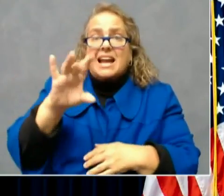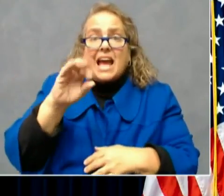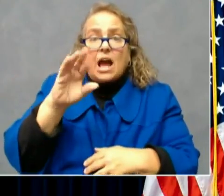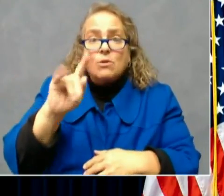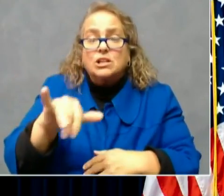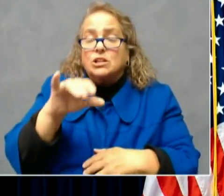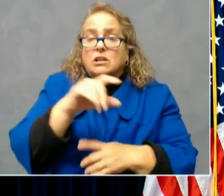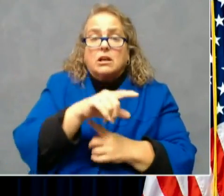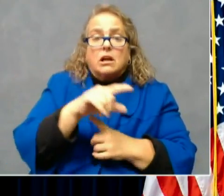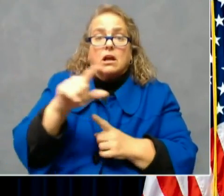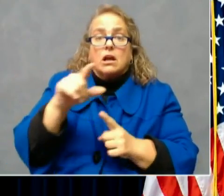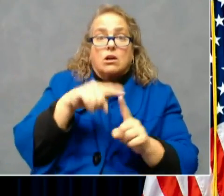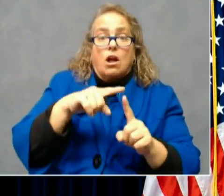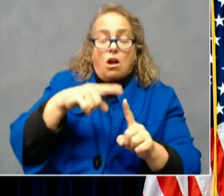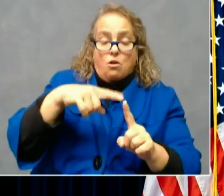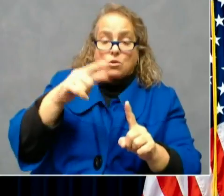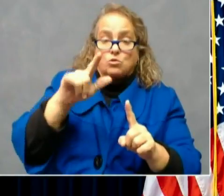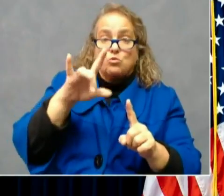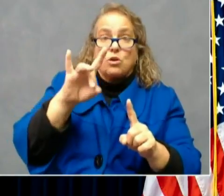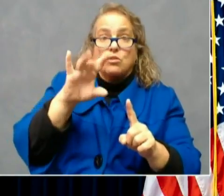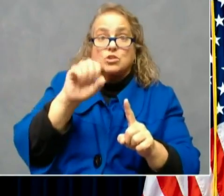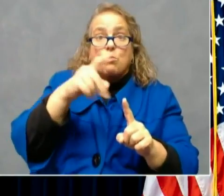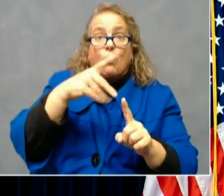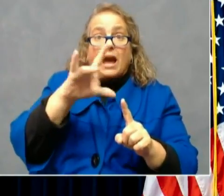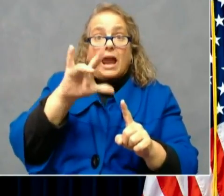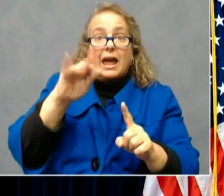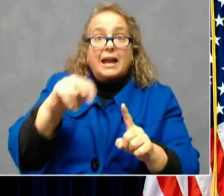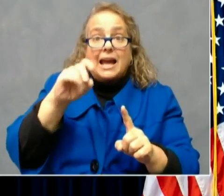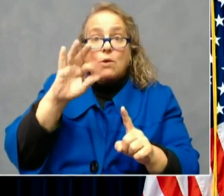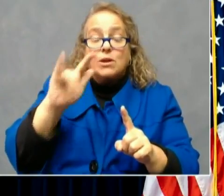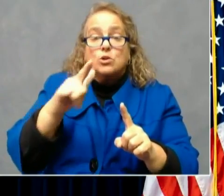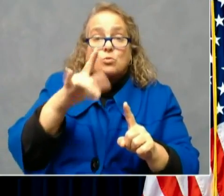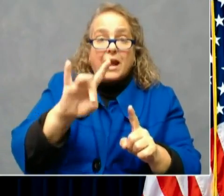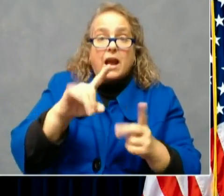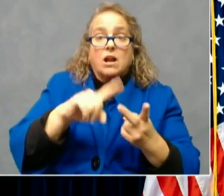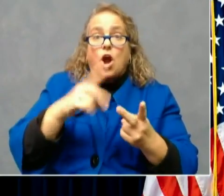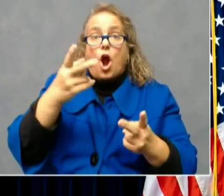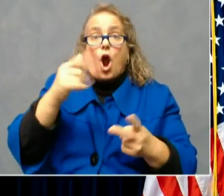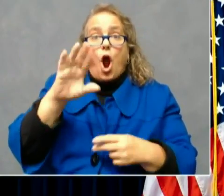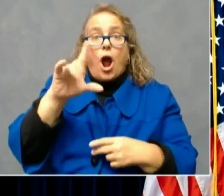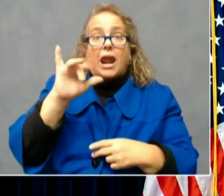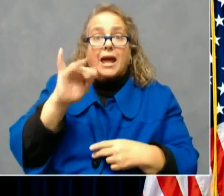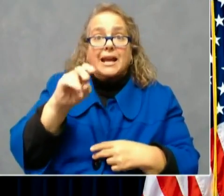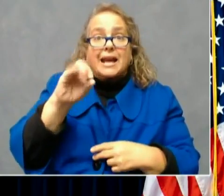28. Harlan County with 25. It's all on